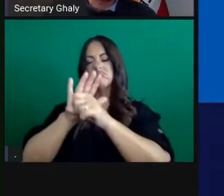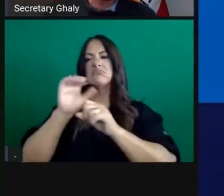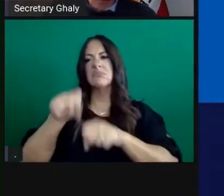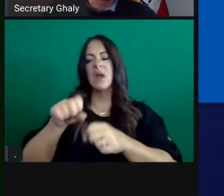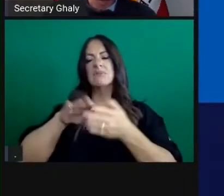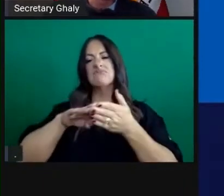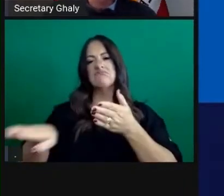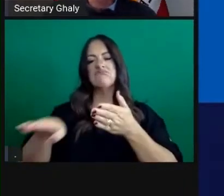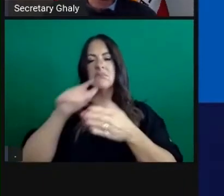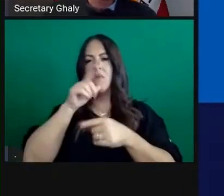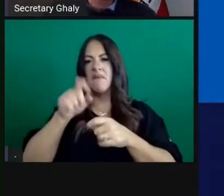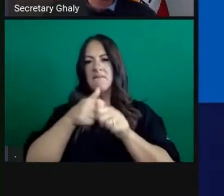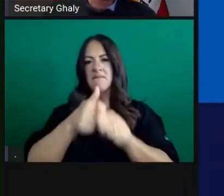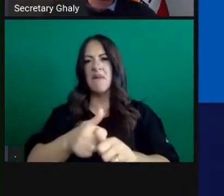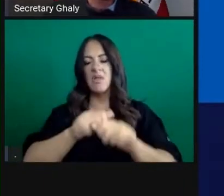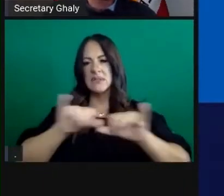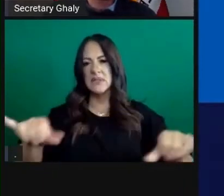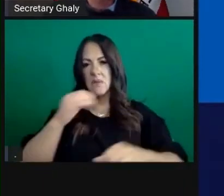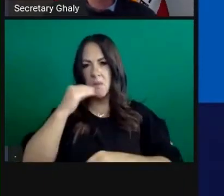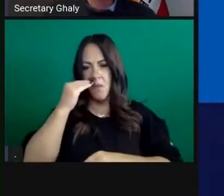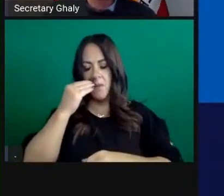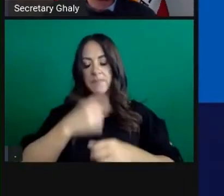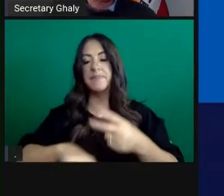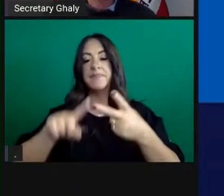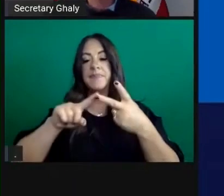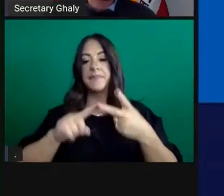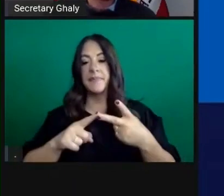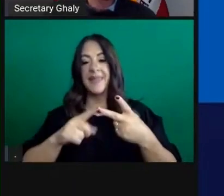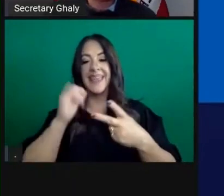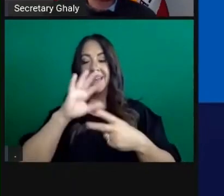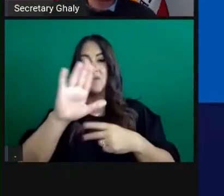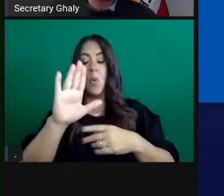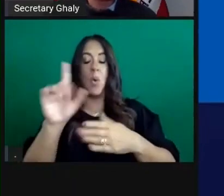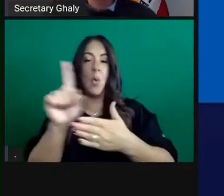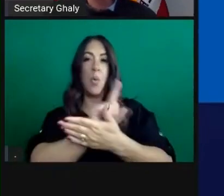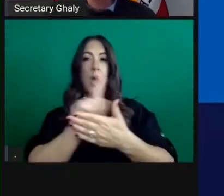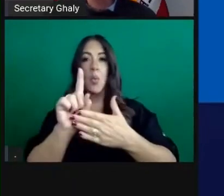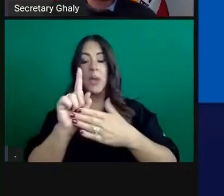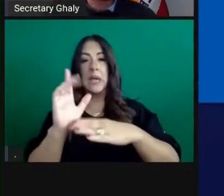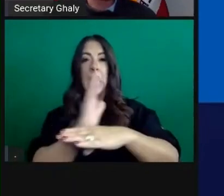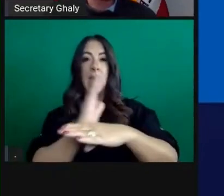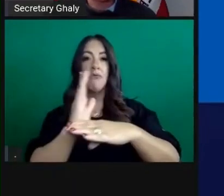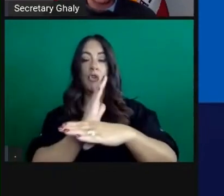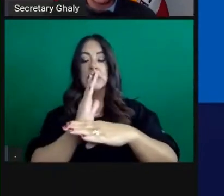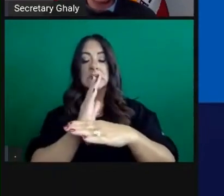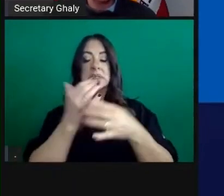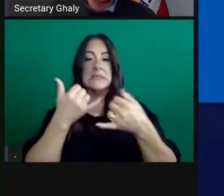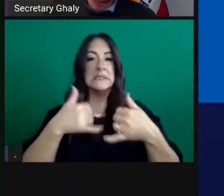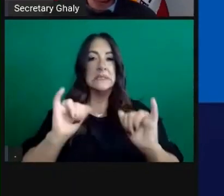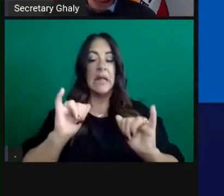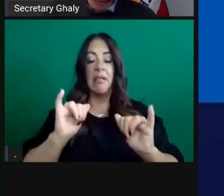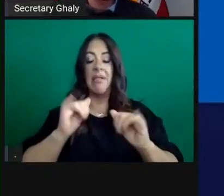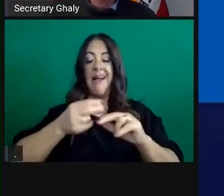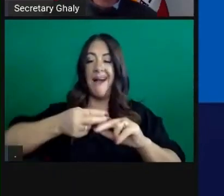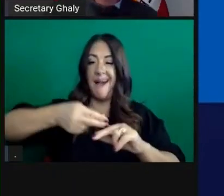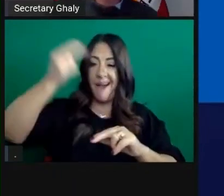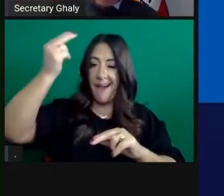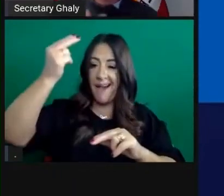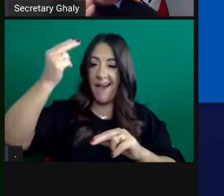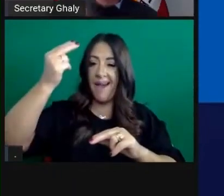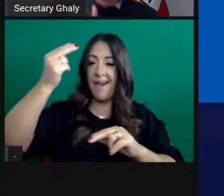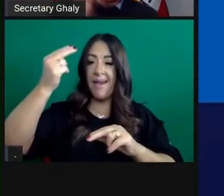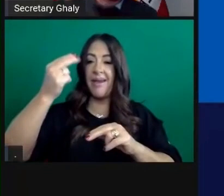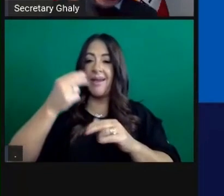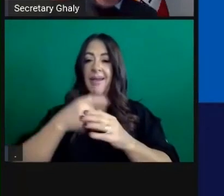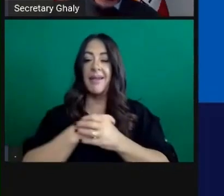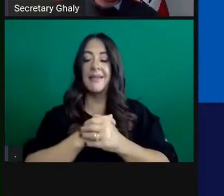much smaller. Similarly, if your 7-day average case rate is still very, very high,